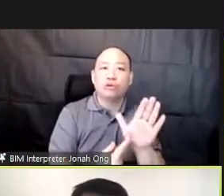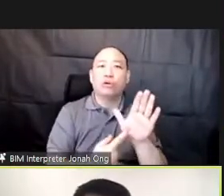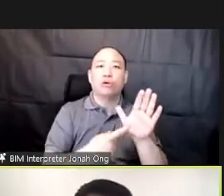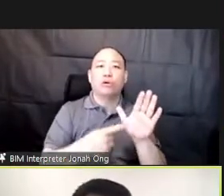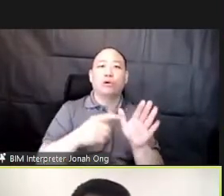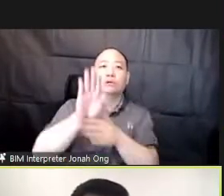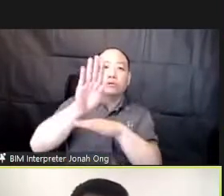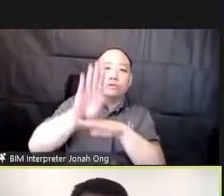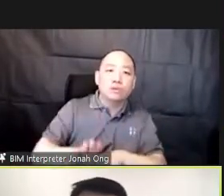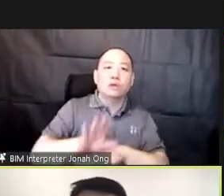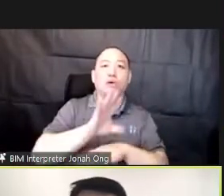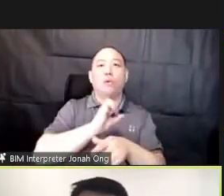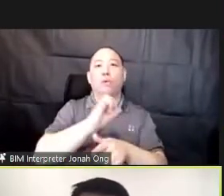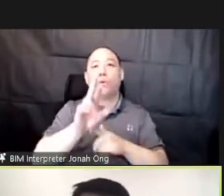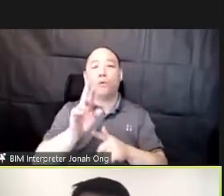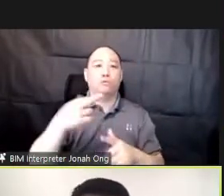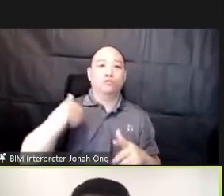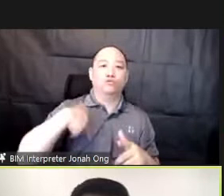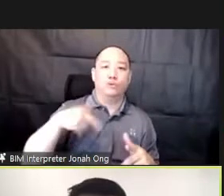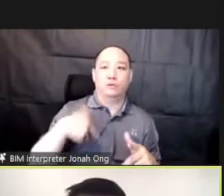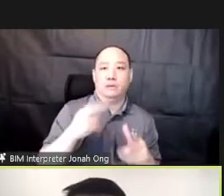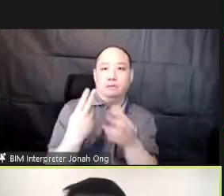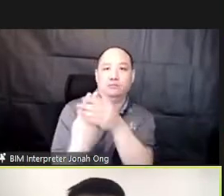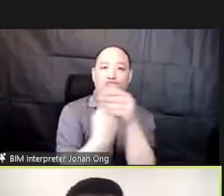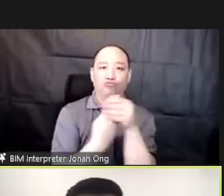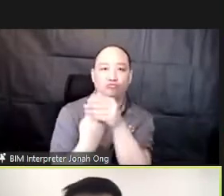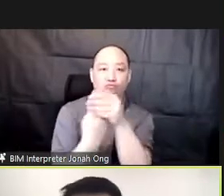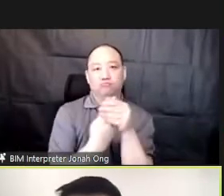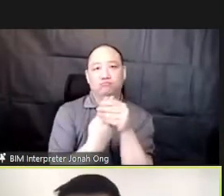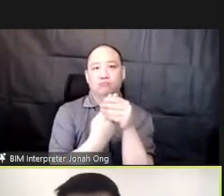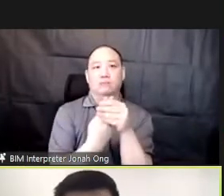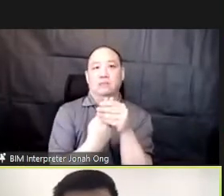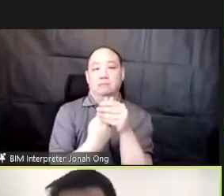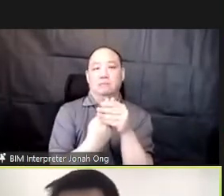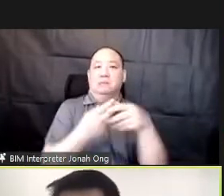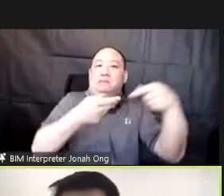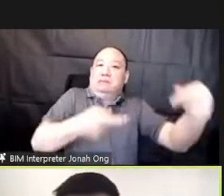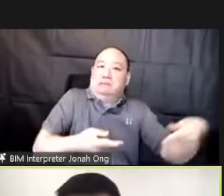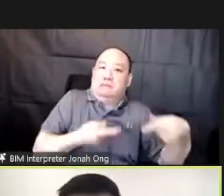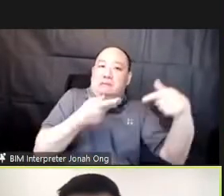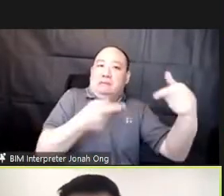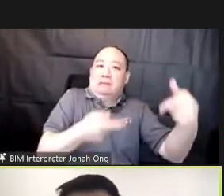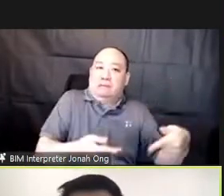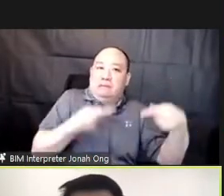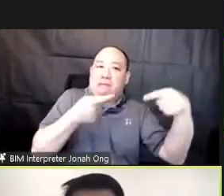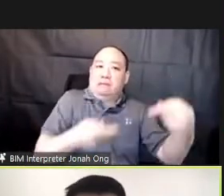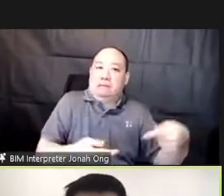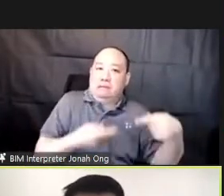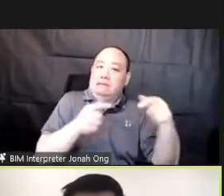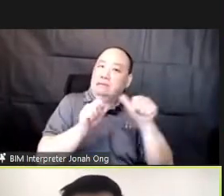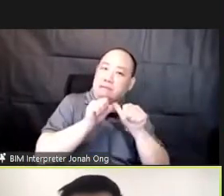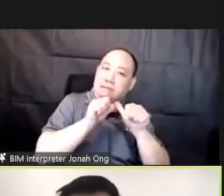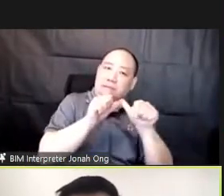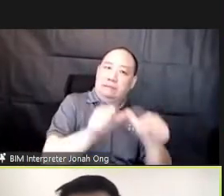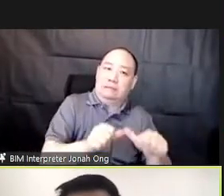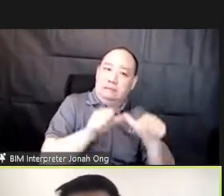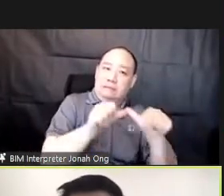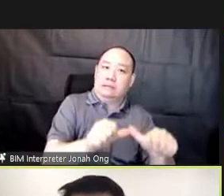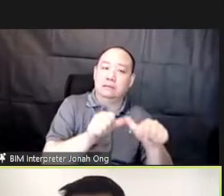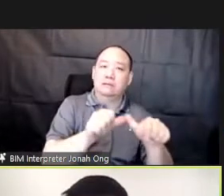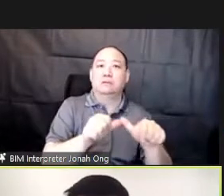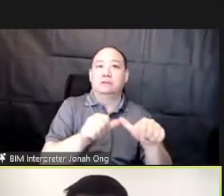religious reasons. Now, although you know these things have been going on, we first also need to acknowledge that these are the main drivers